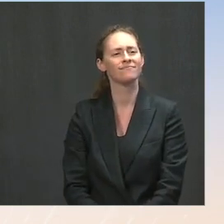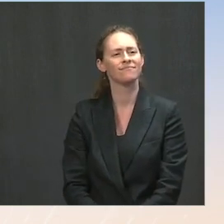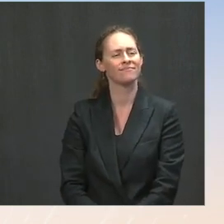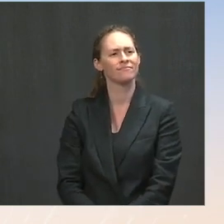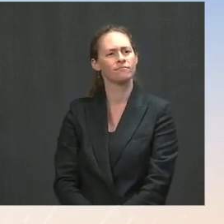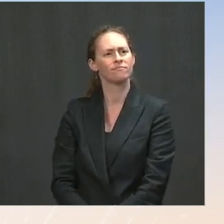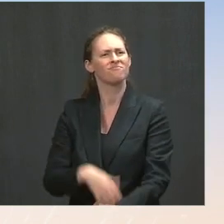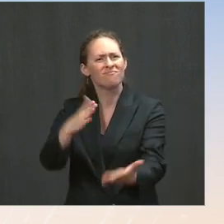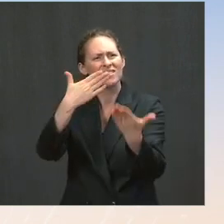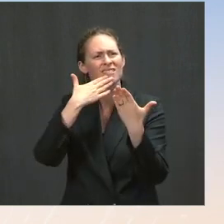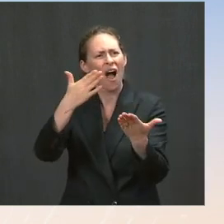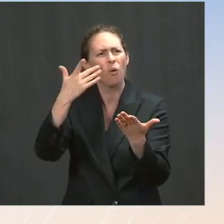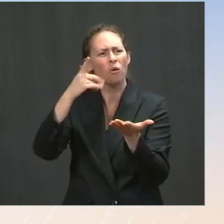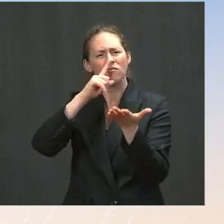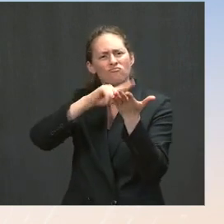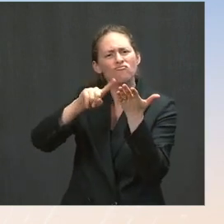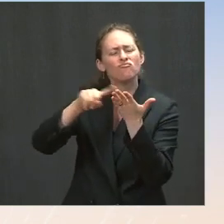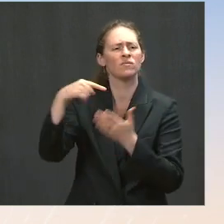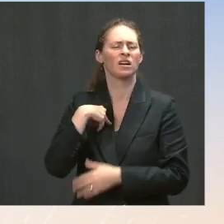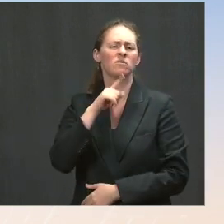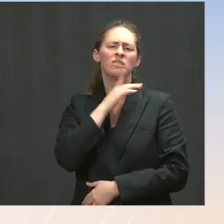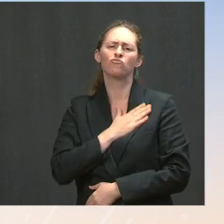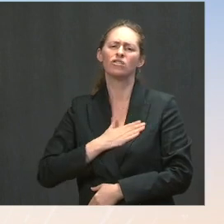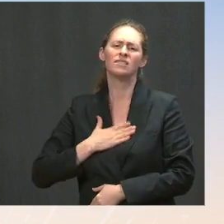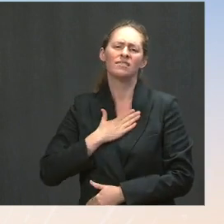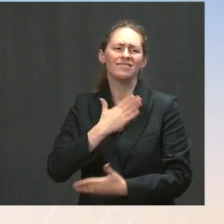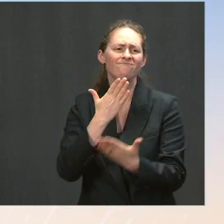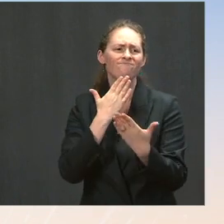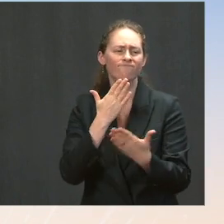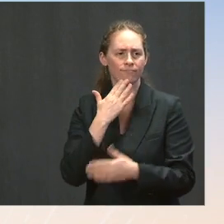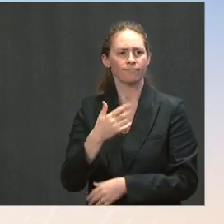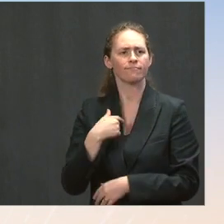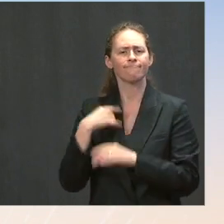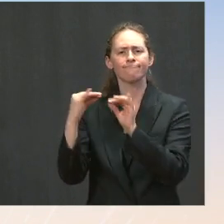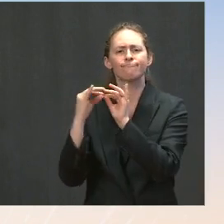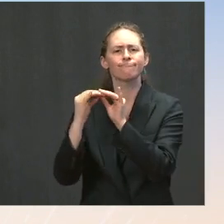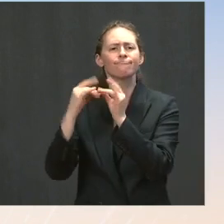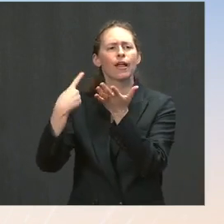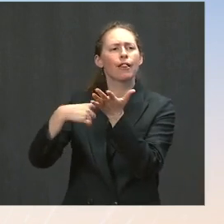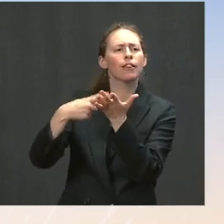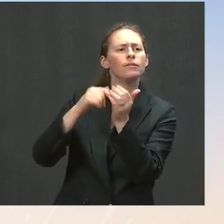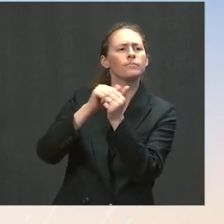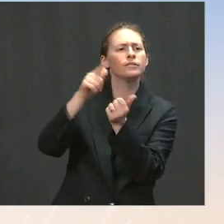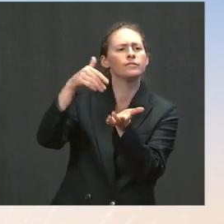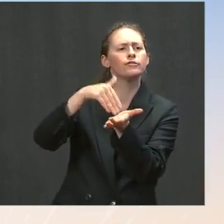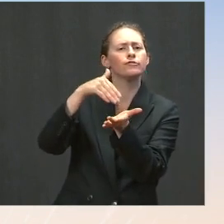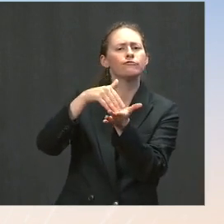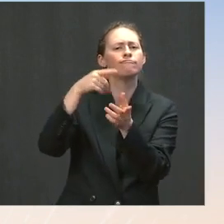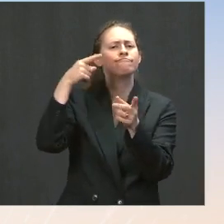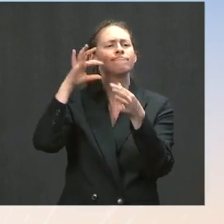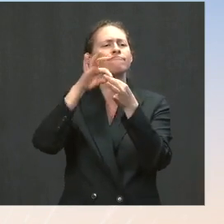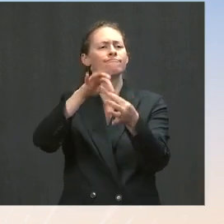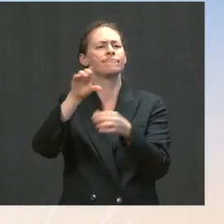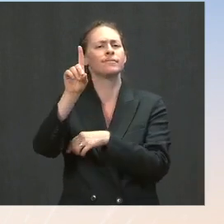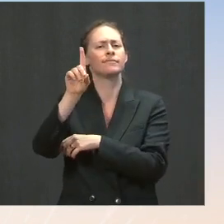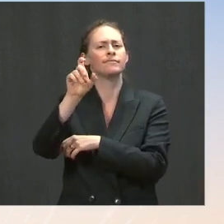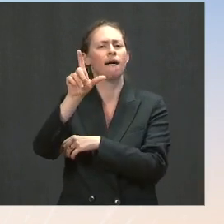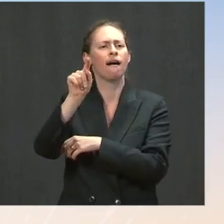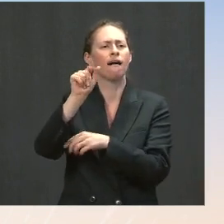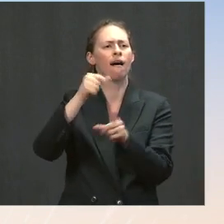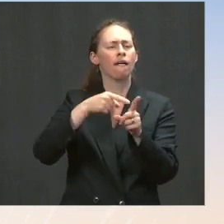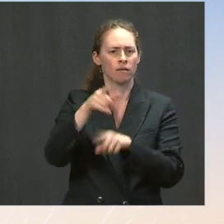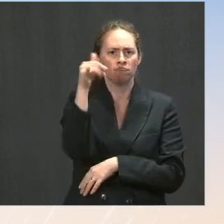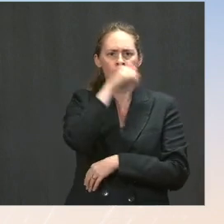problem, from when I talk to doctors, though, is that the Delta variant is evolving this situation so rapidly that even data from May or